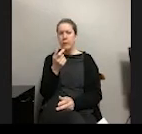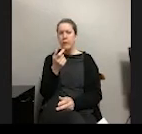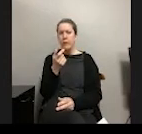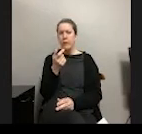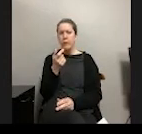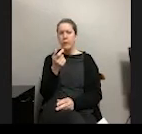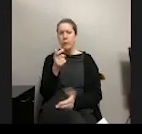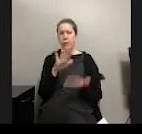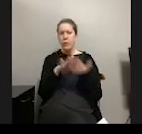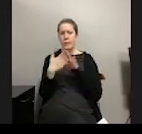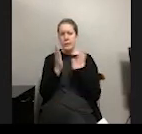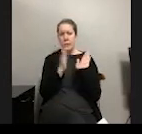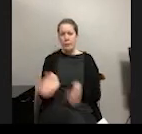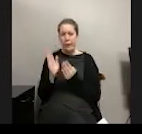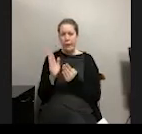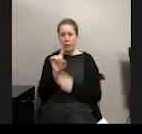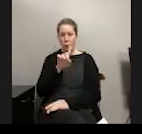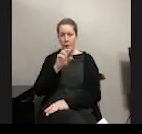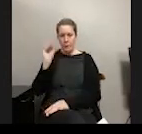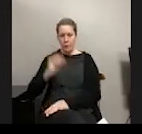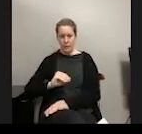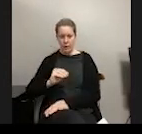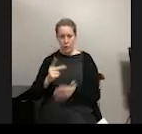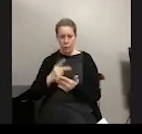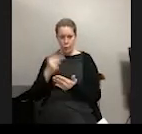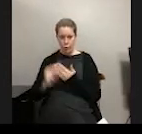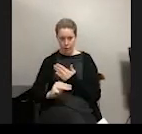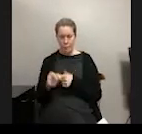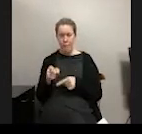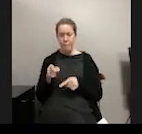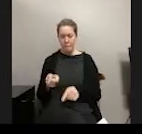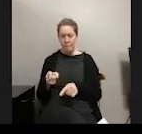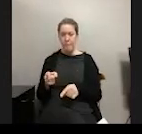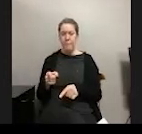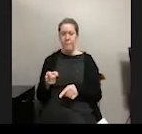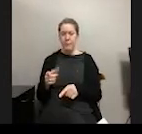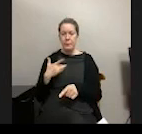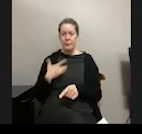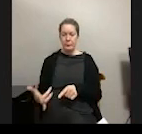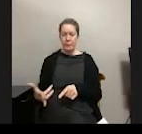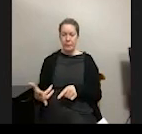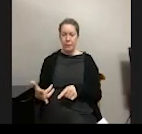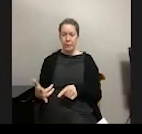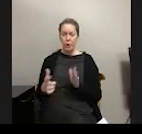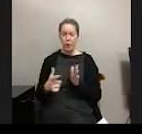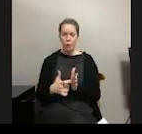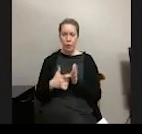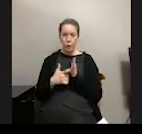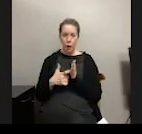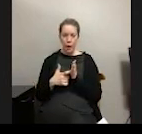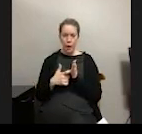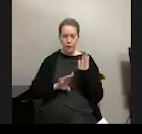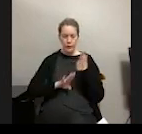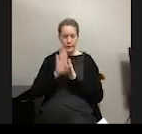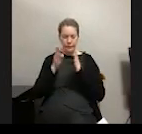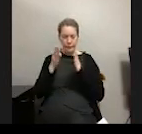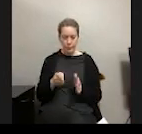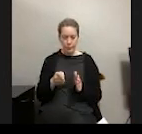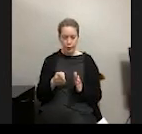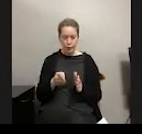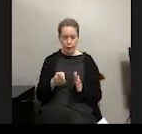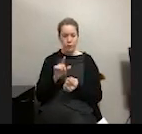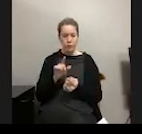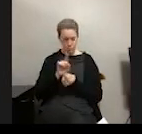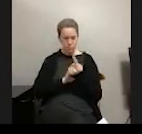City Planning's 1% program. They do often require developers to have a